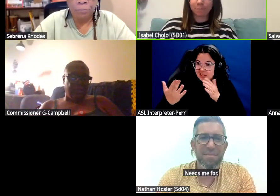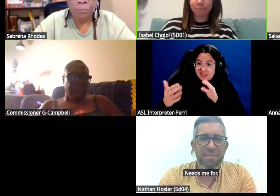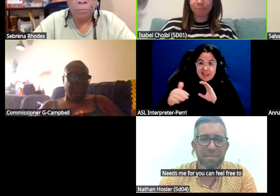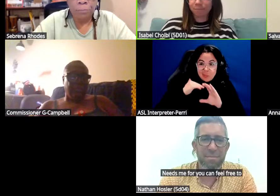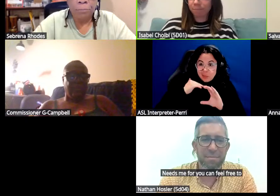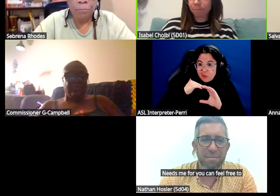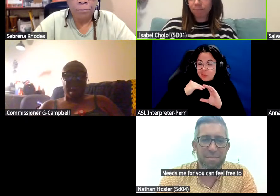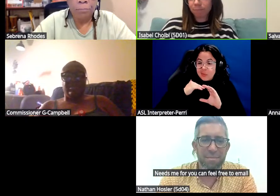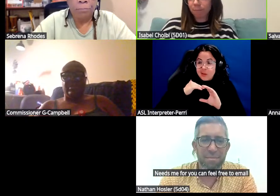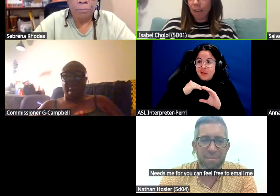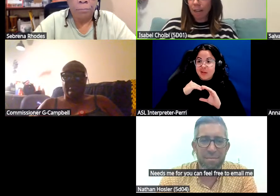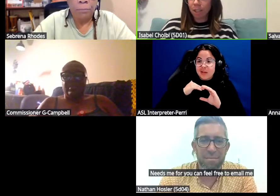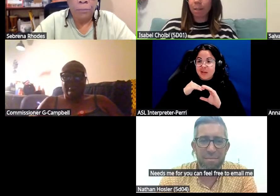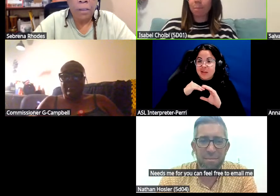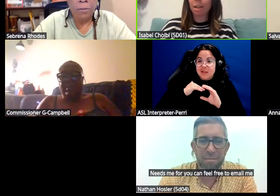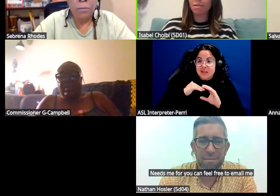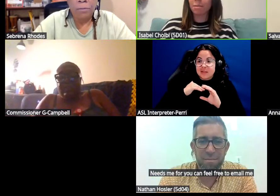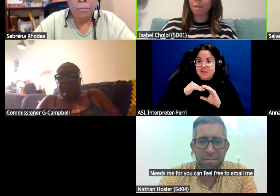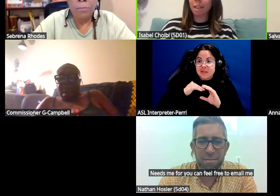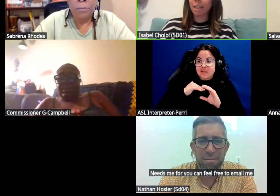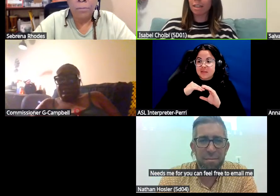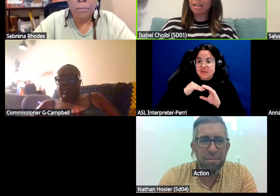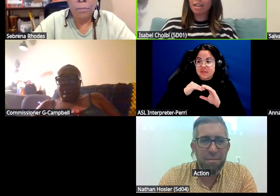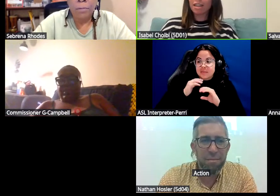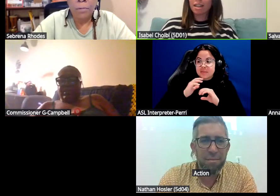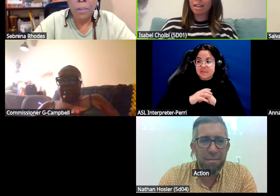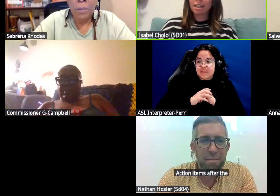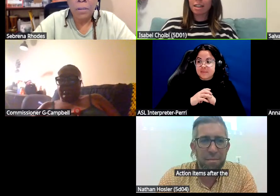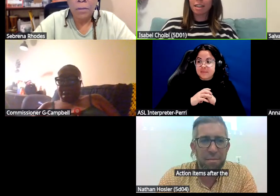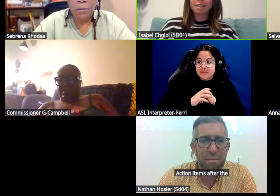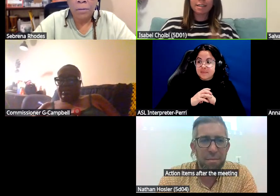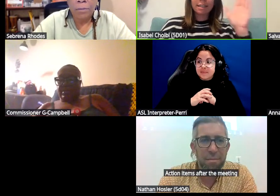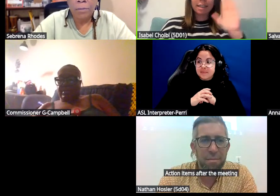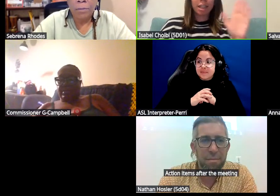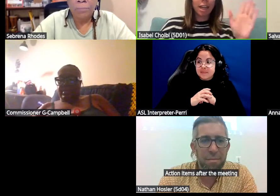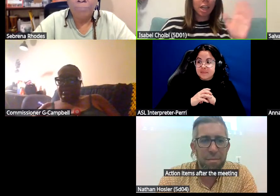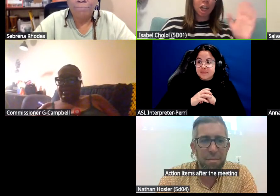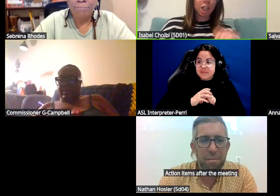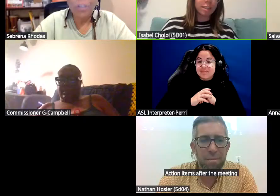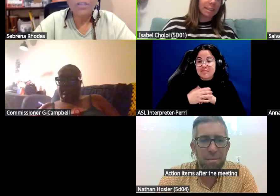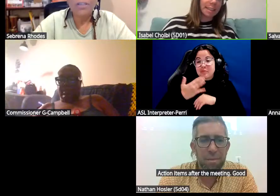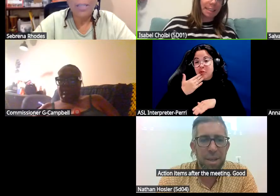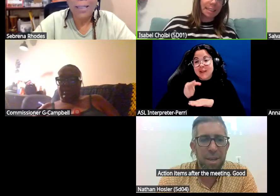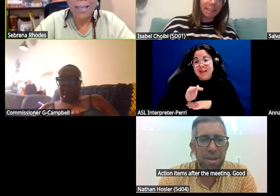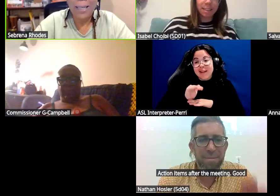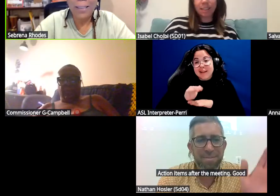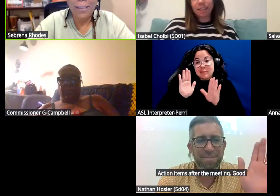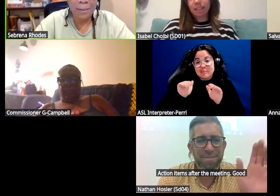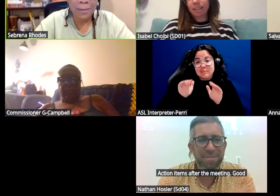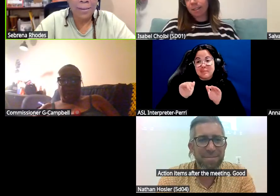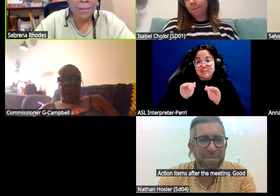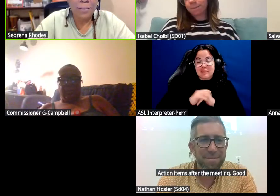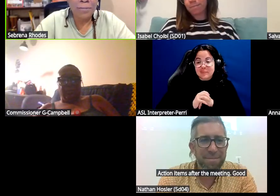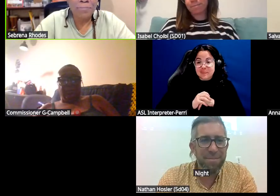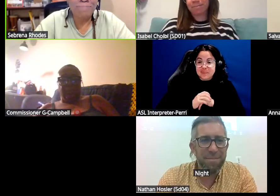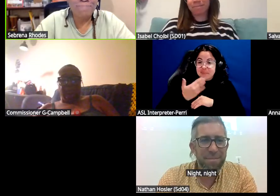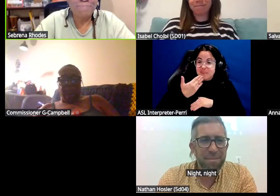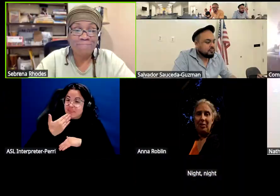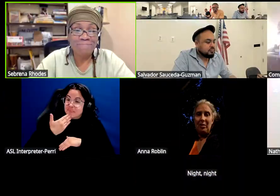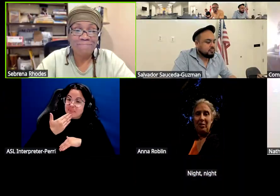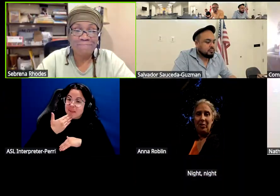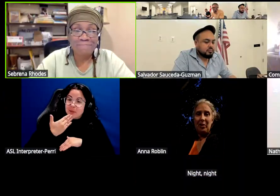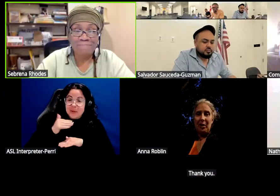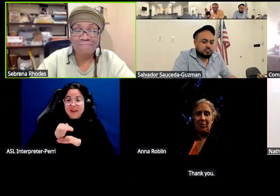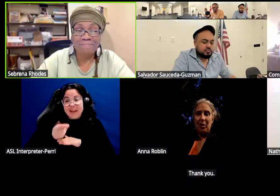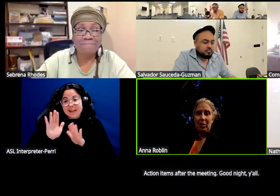me action items after the meeting. Good night, y'all. Night, night. Thank you. Good